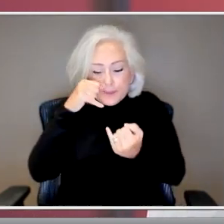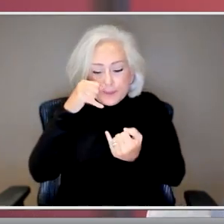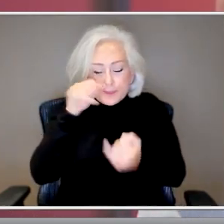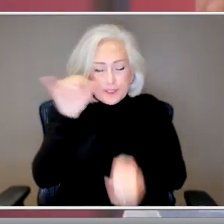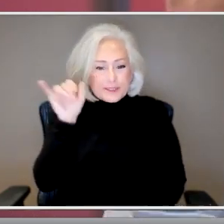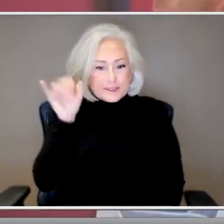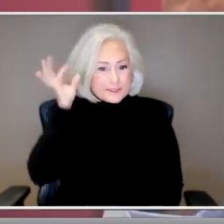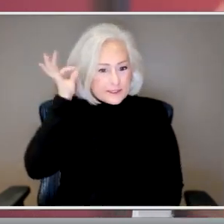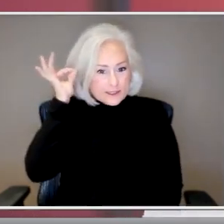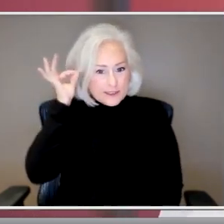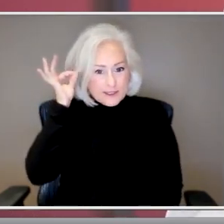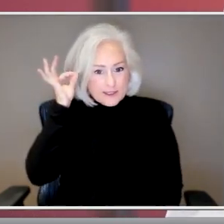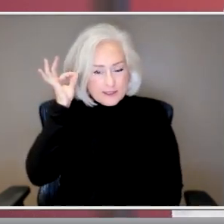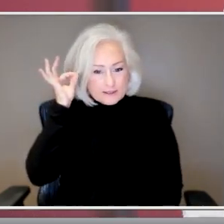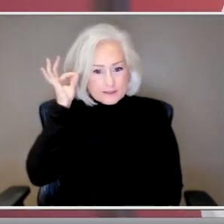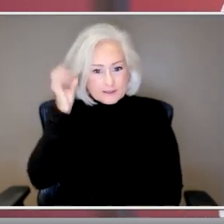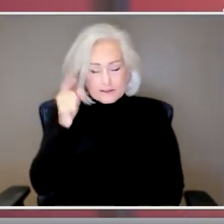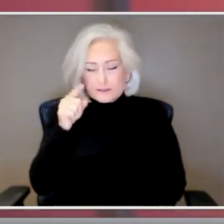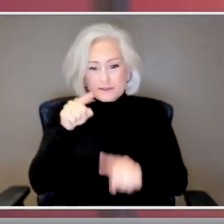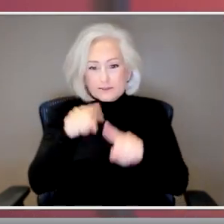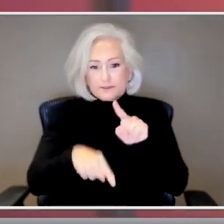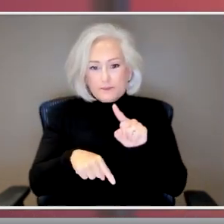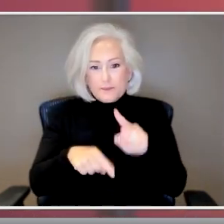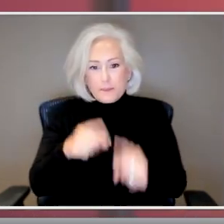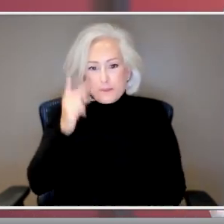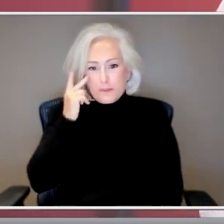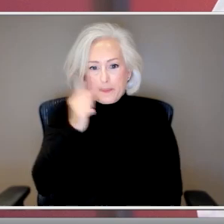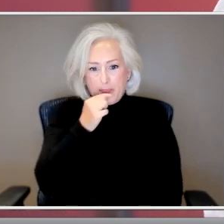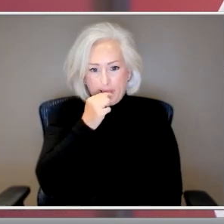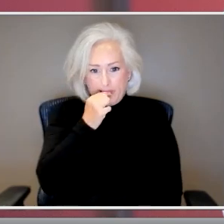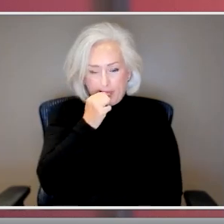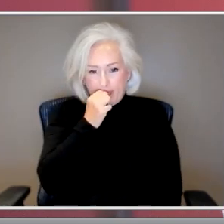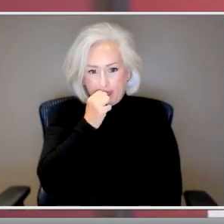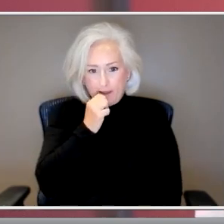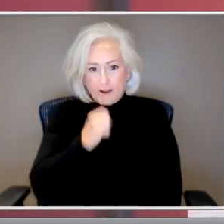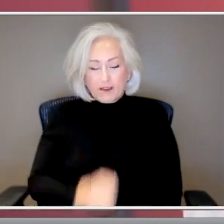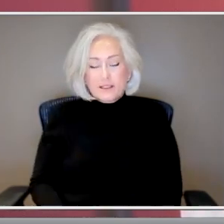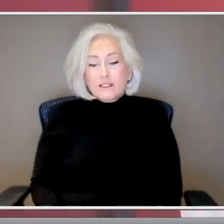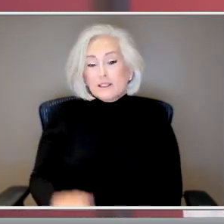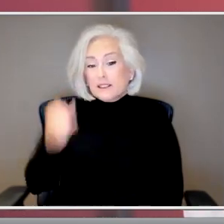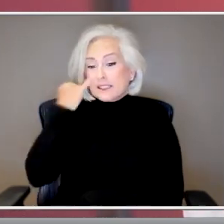you cannot see. If it's a big blood vessel, like yes,